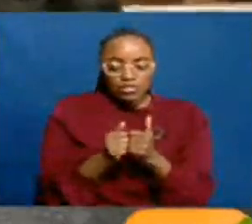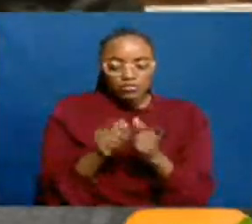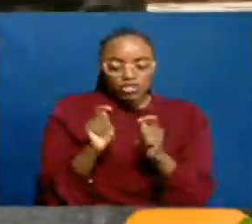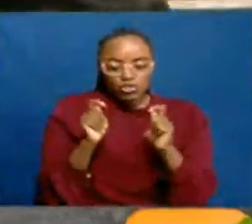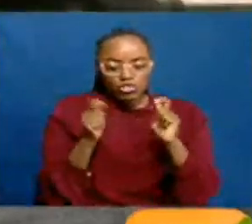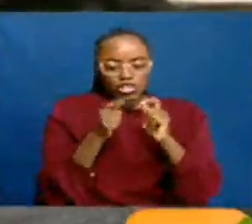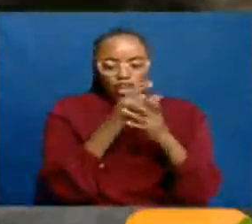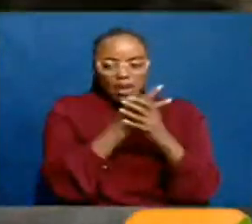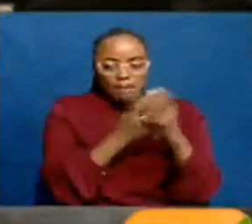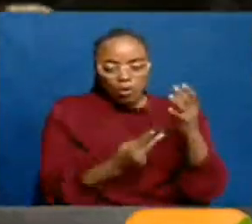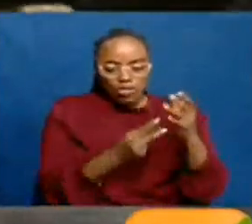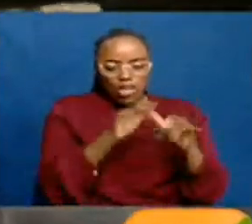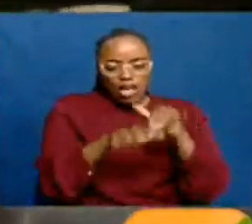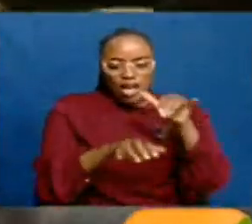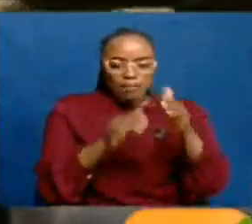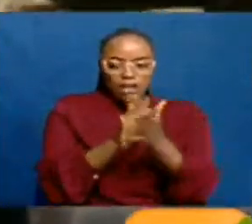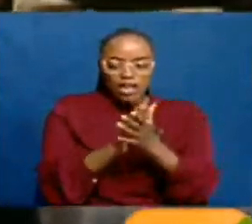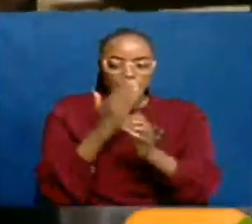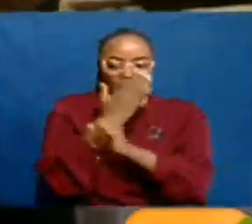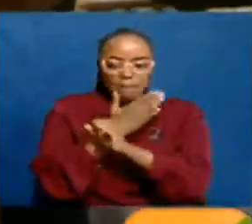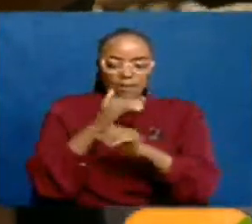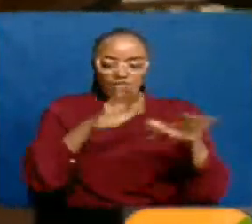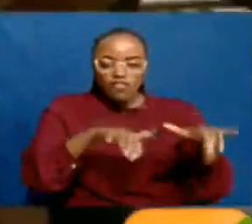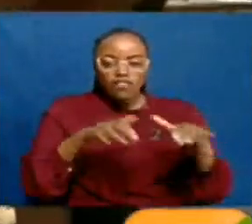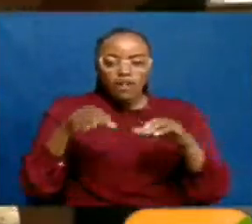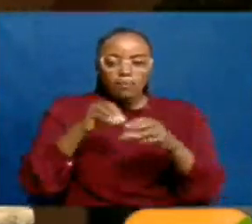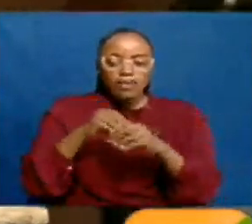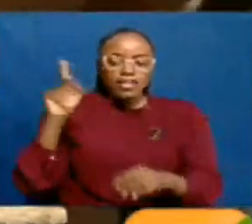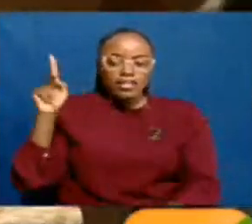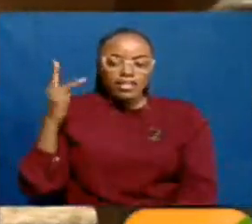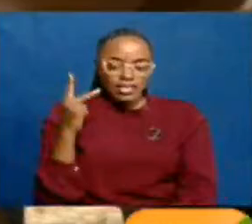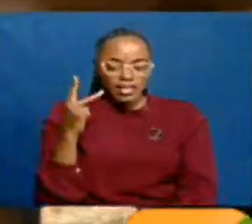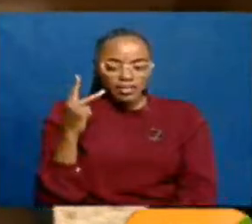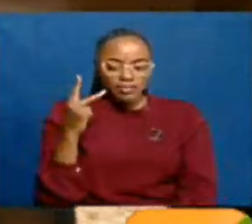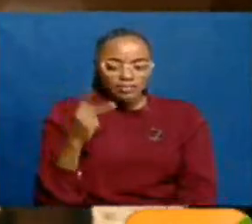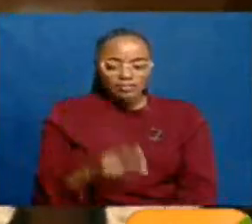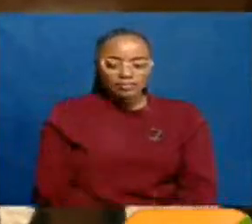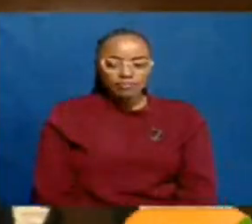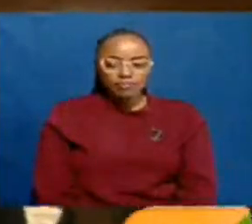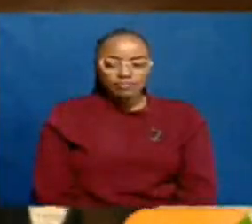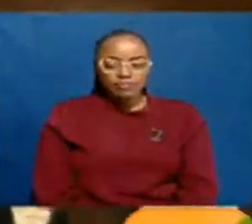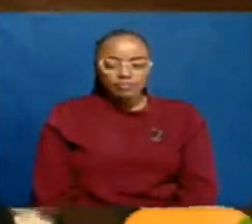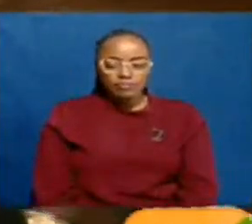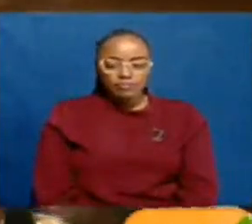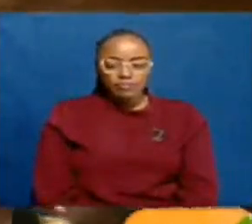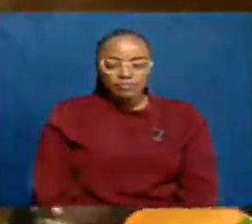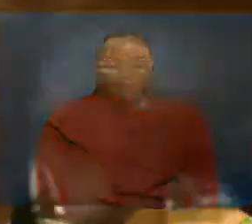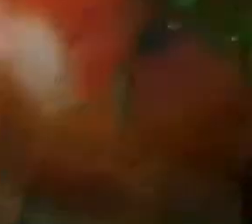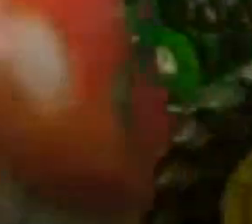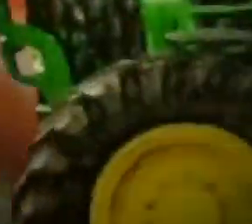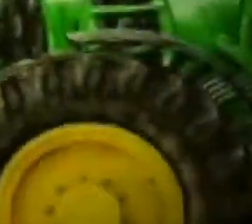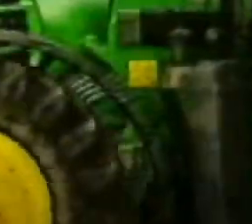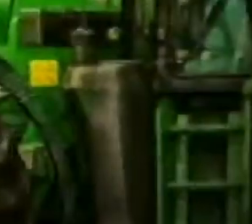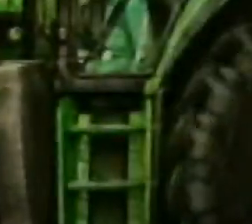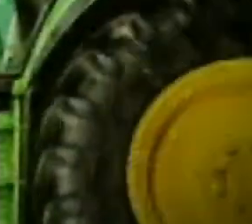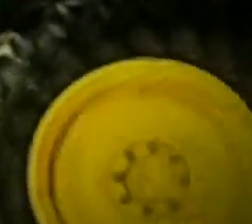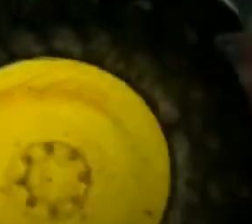revolutionize both dairy and beef farming in Kenya. Dennis Otieno, Smart Farm.